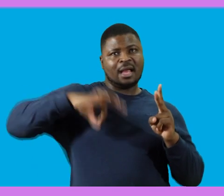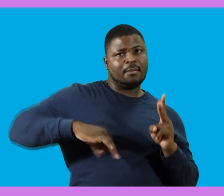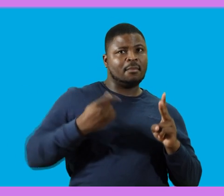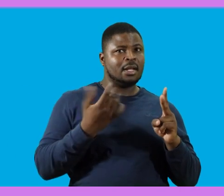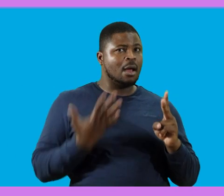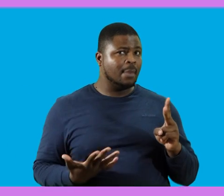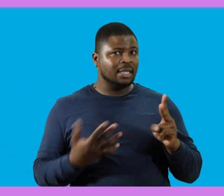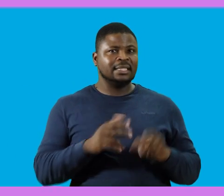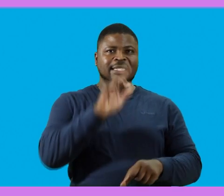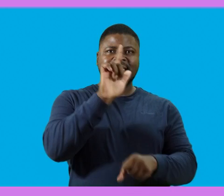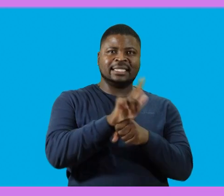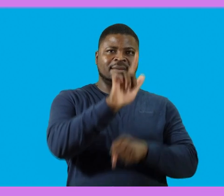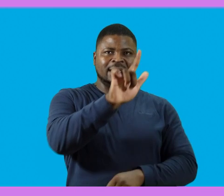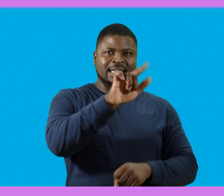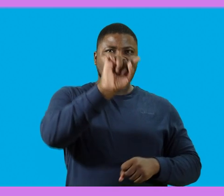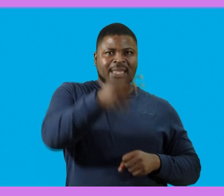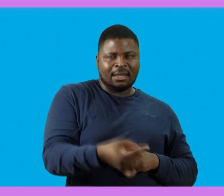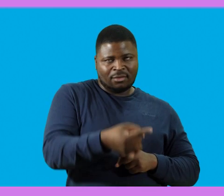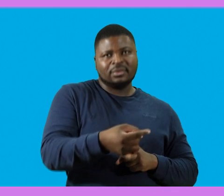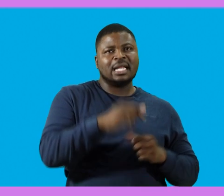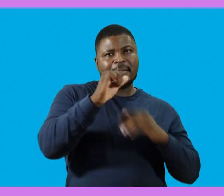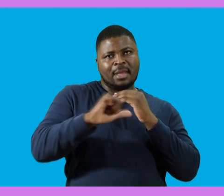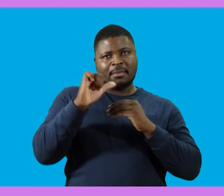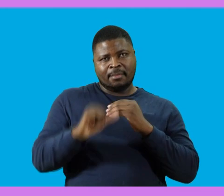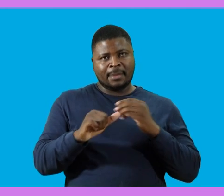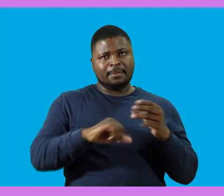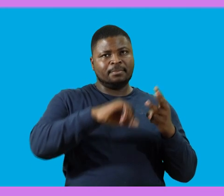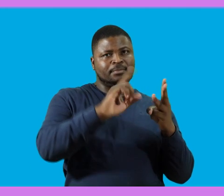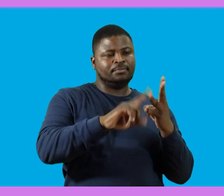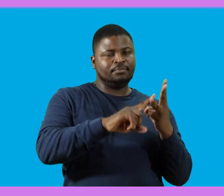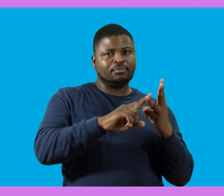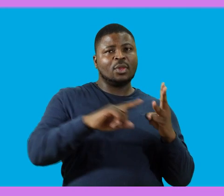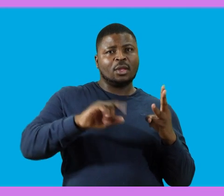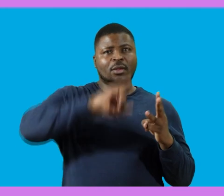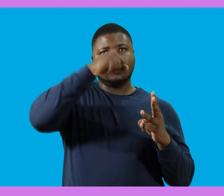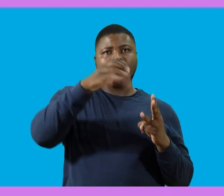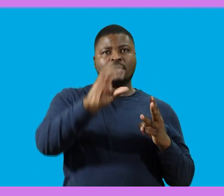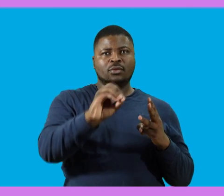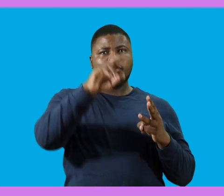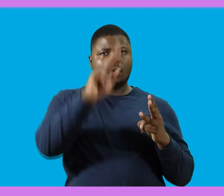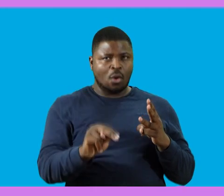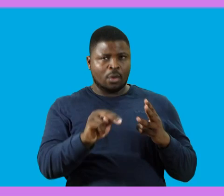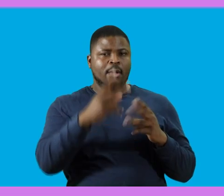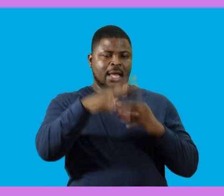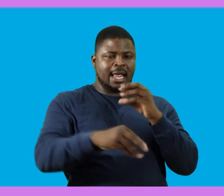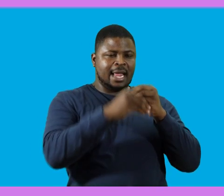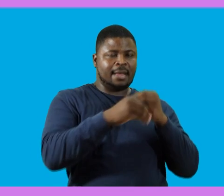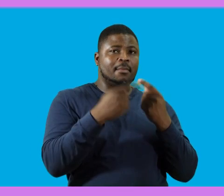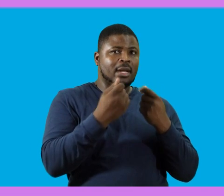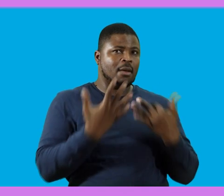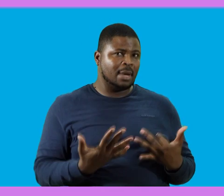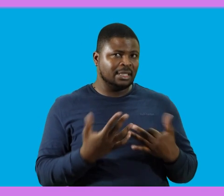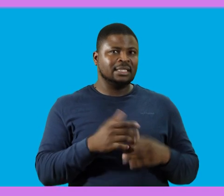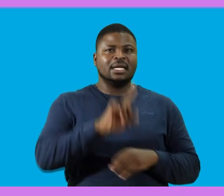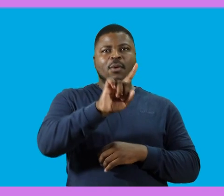is earning 17,000 Rand a month. And then John, their son, contributes 1,000